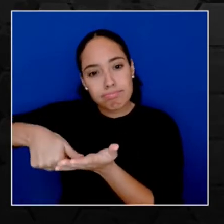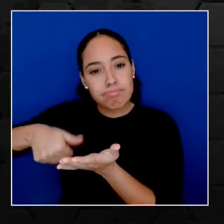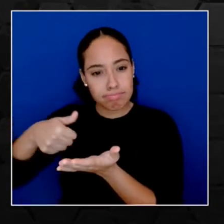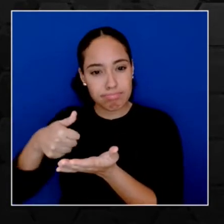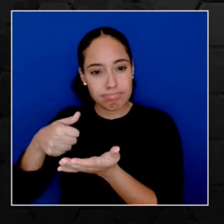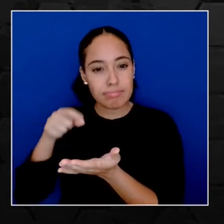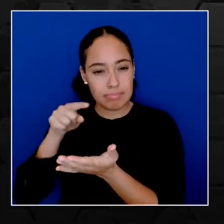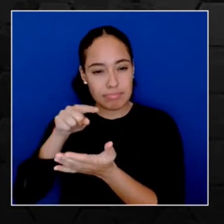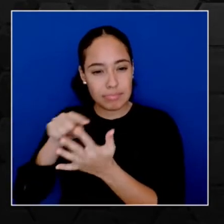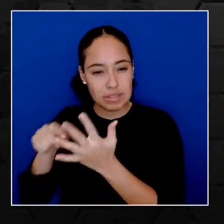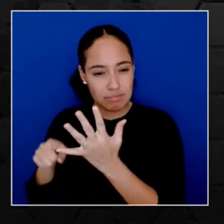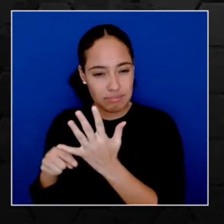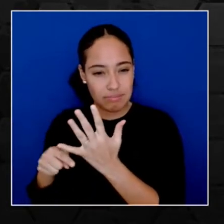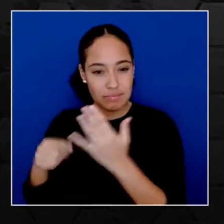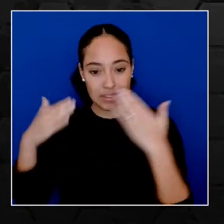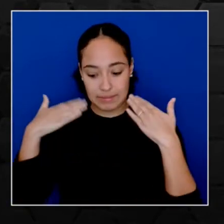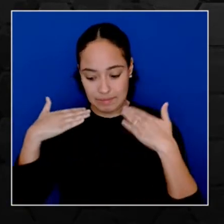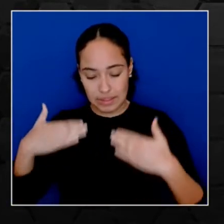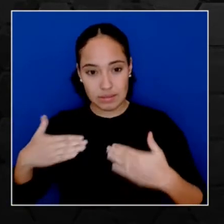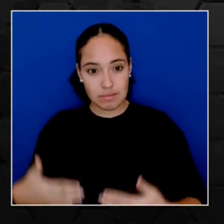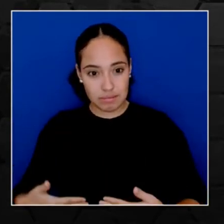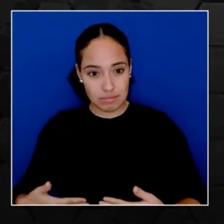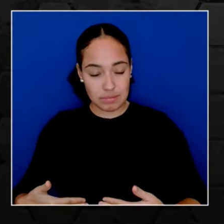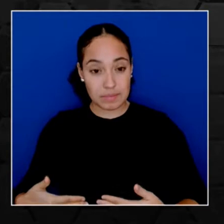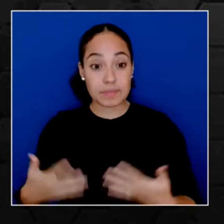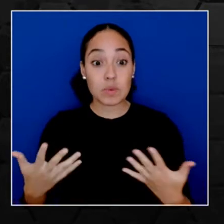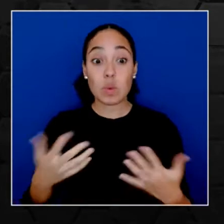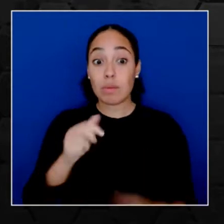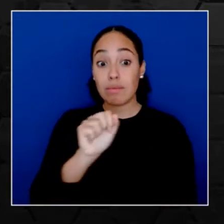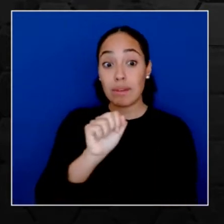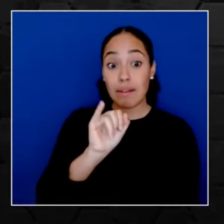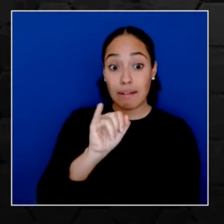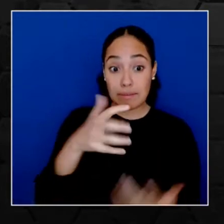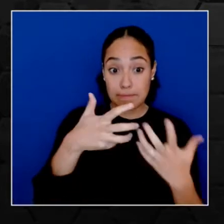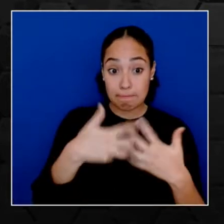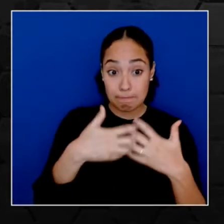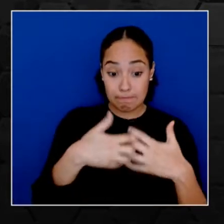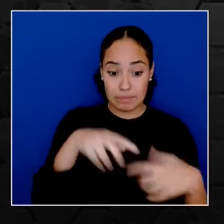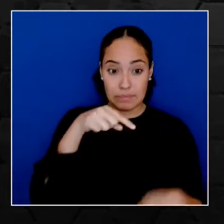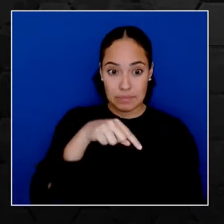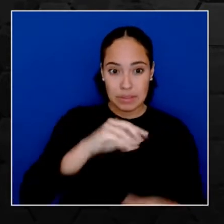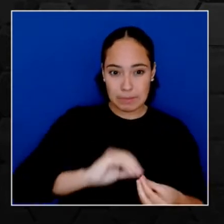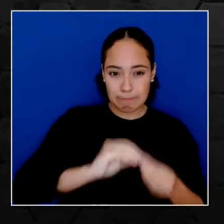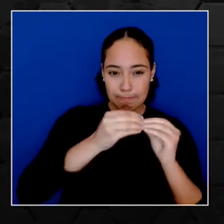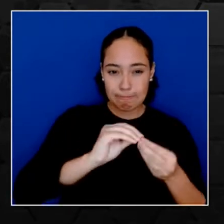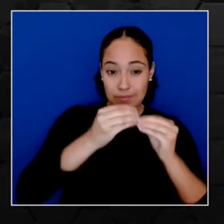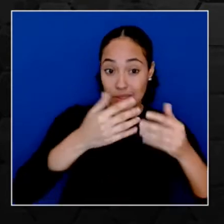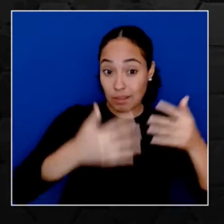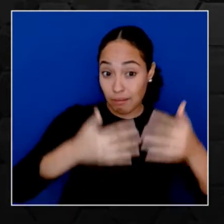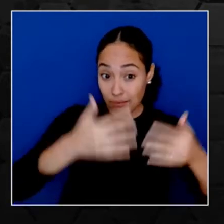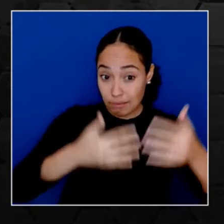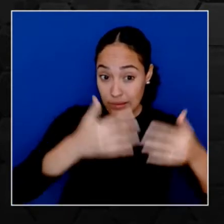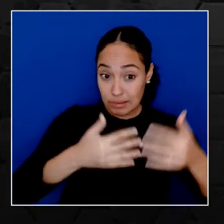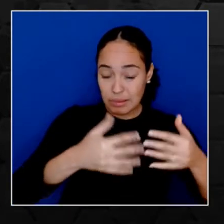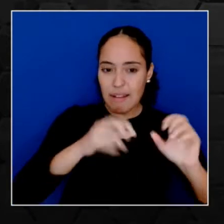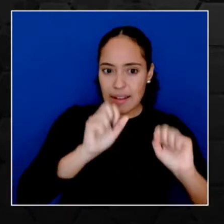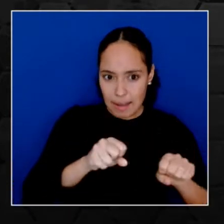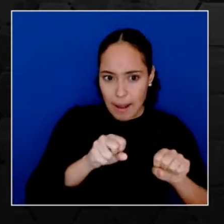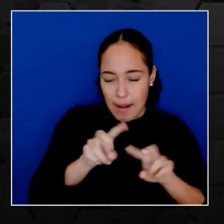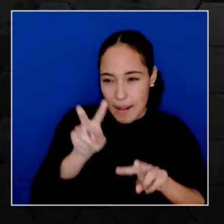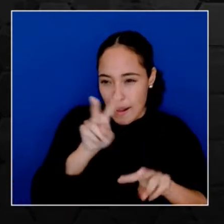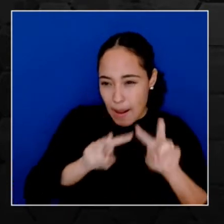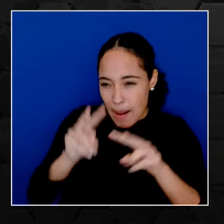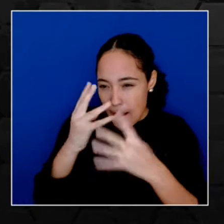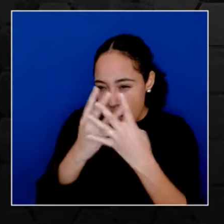readable by the AI system with which you have built this algorithm. And just a fun fact: the oldest known